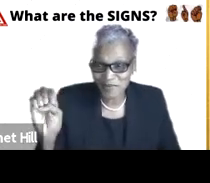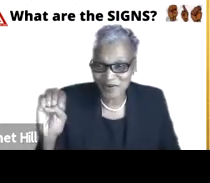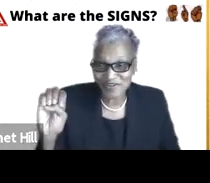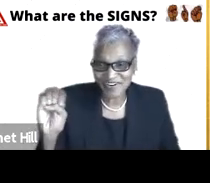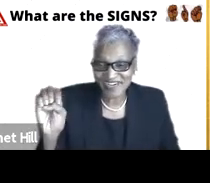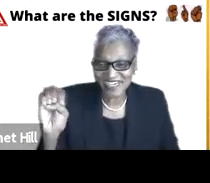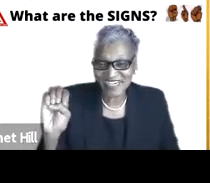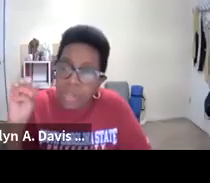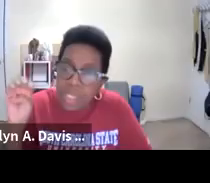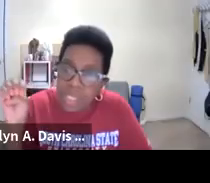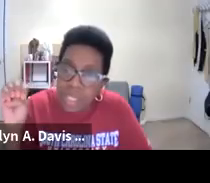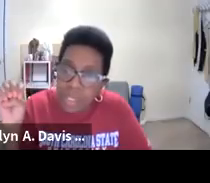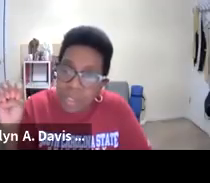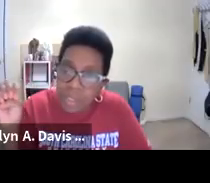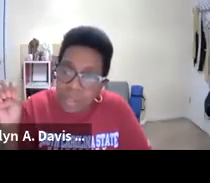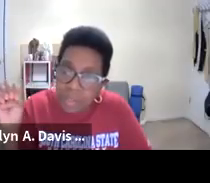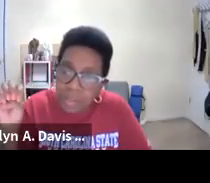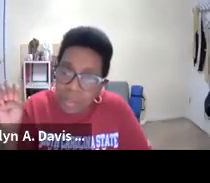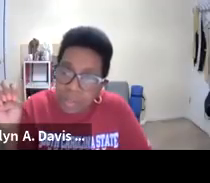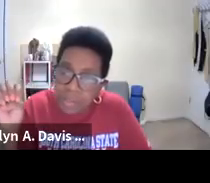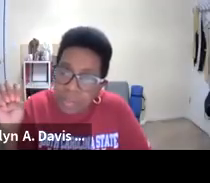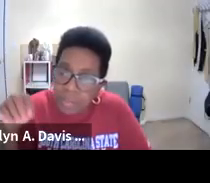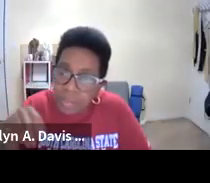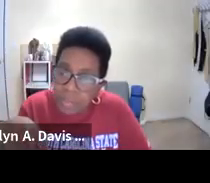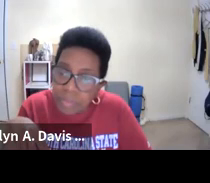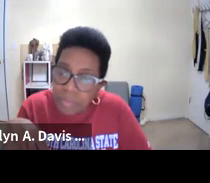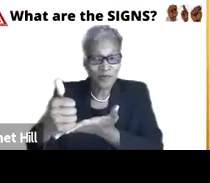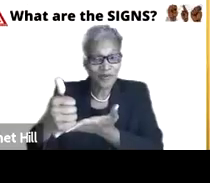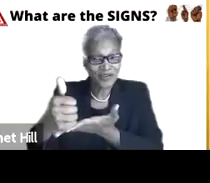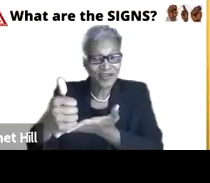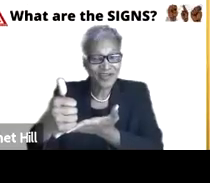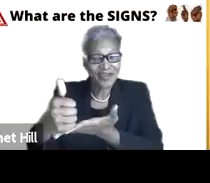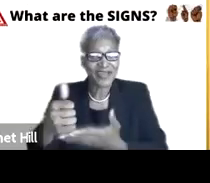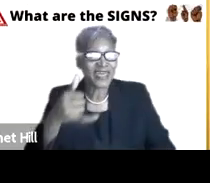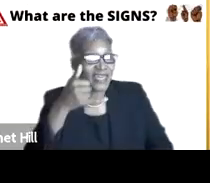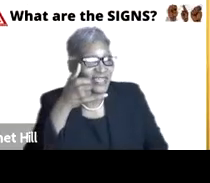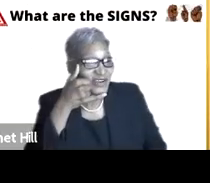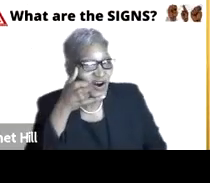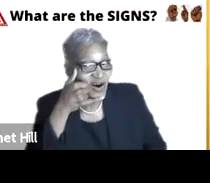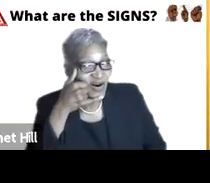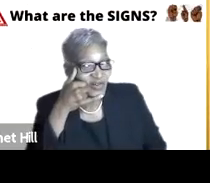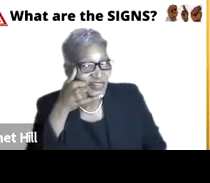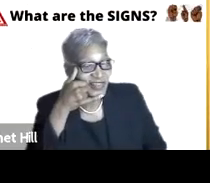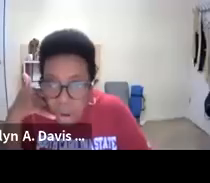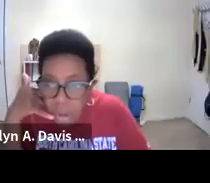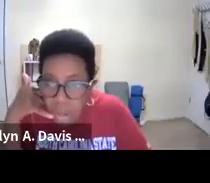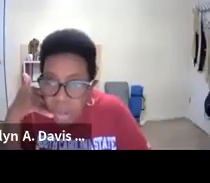Patient. For emergency. Emergency. Remember help. Help. And